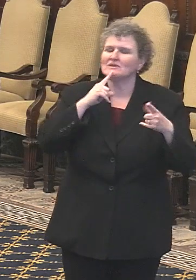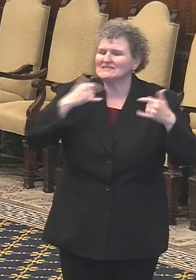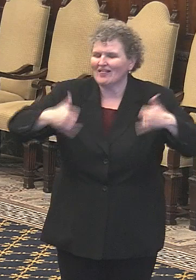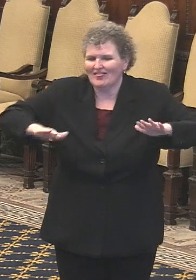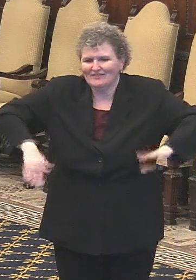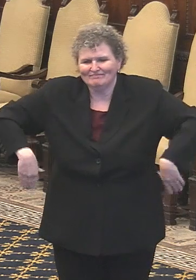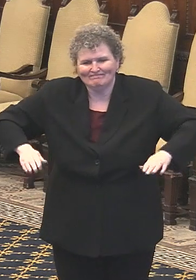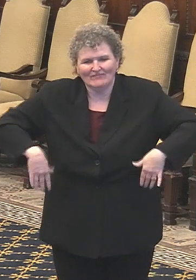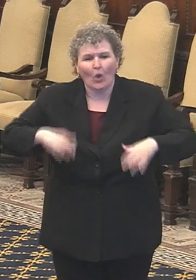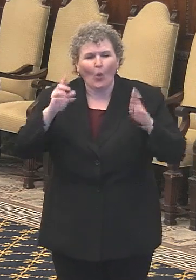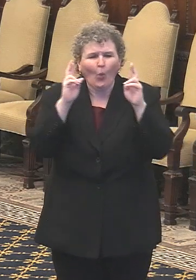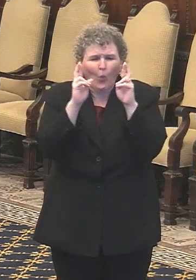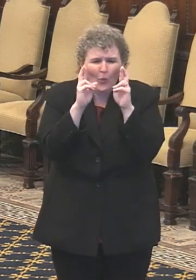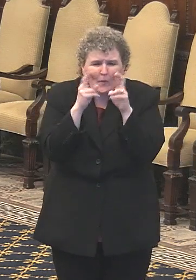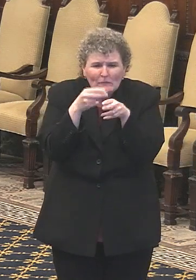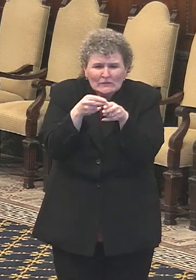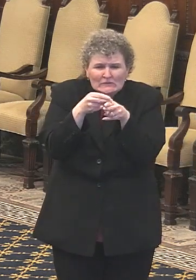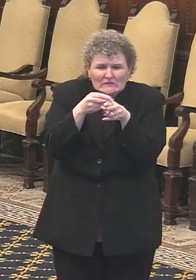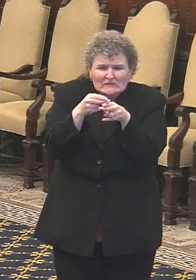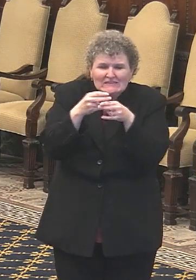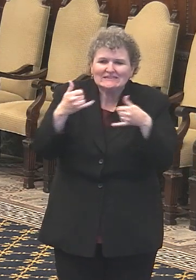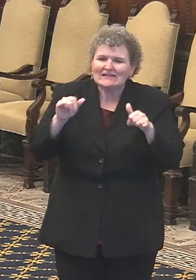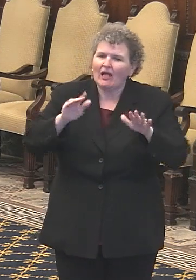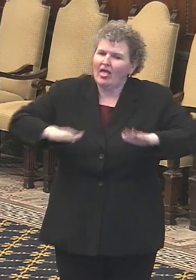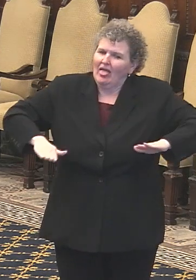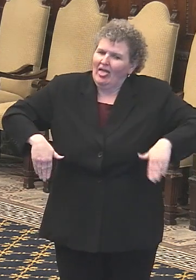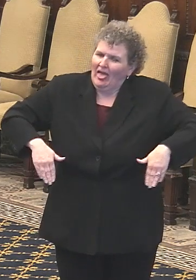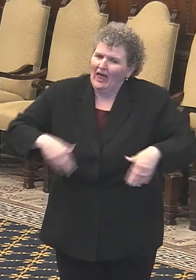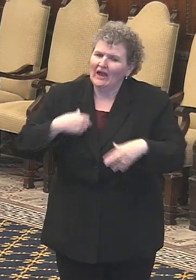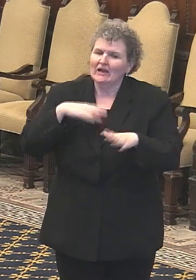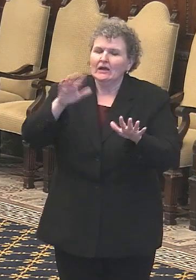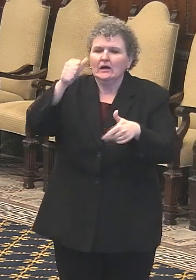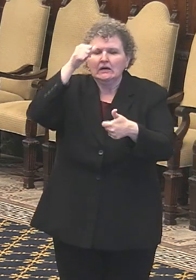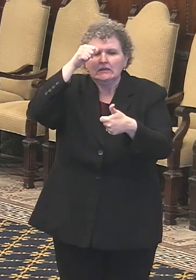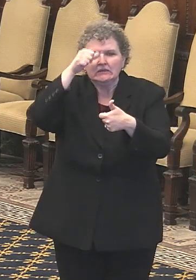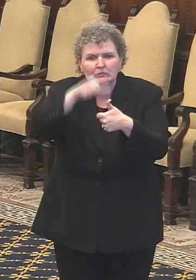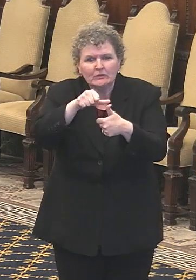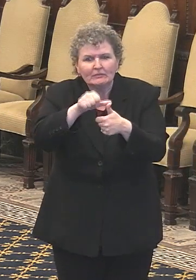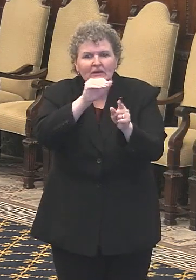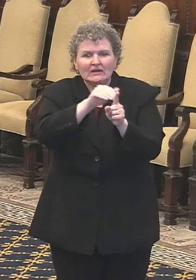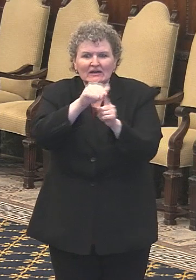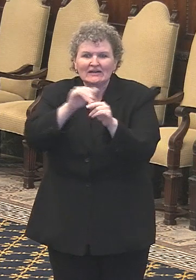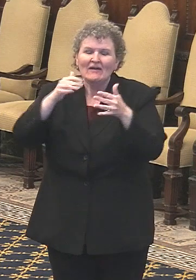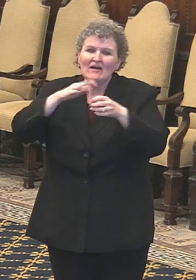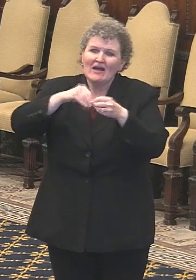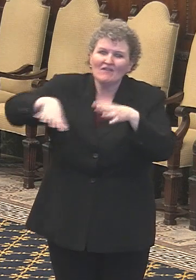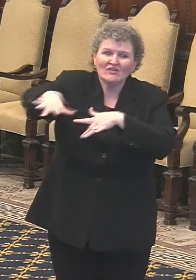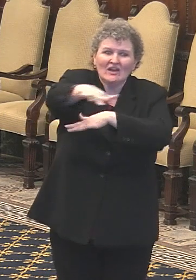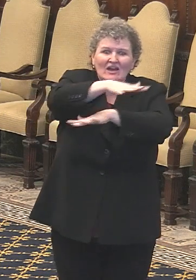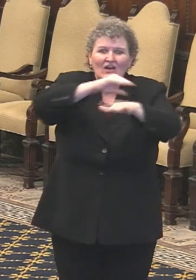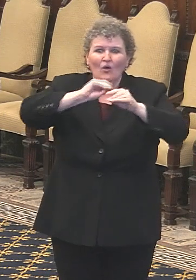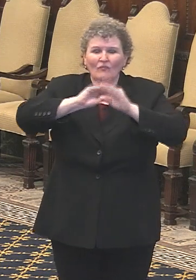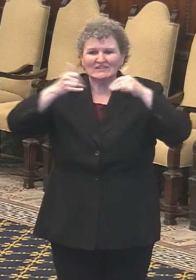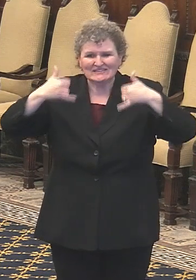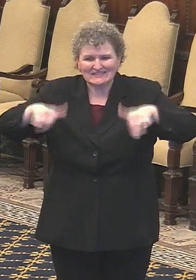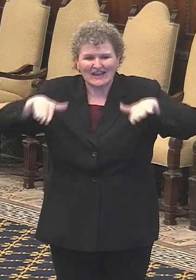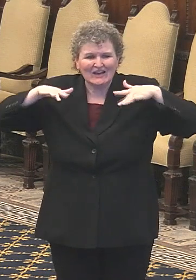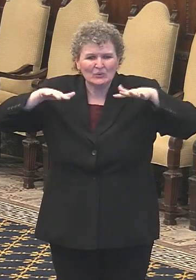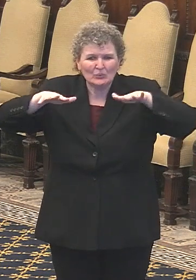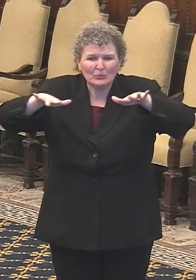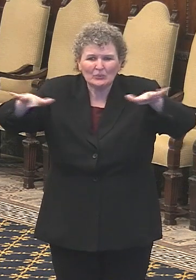corner soon. Haven't done it yet. So still remember, the virus is out there. It's still circulating. You should assume that everyone you come in contact with